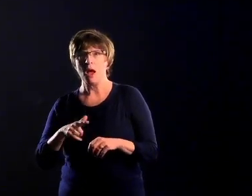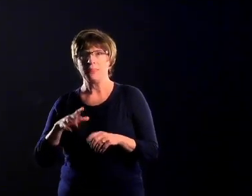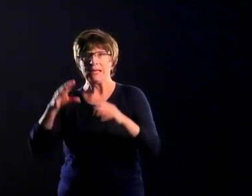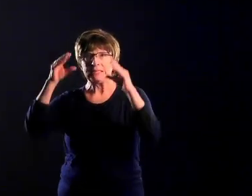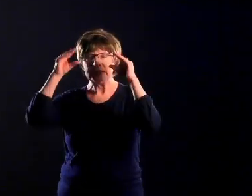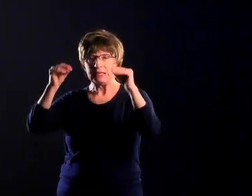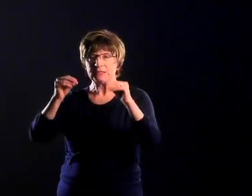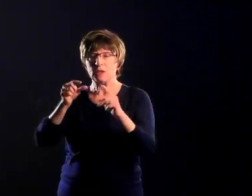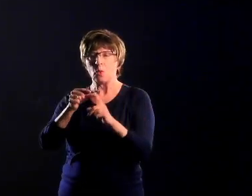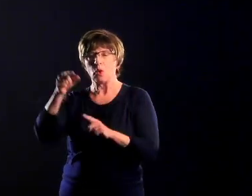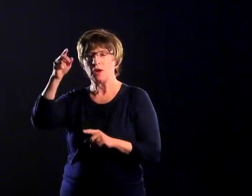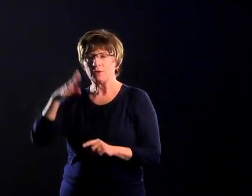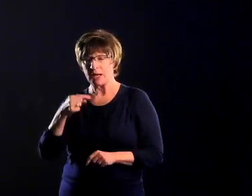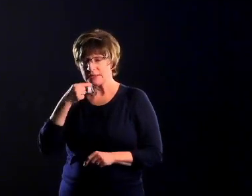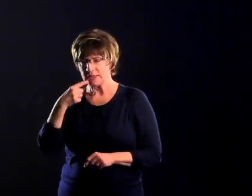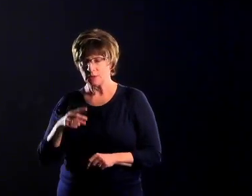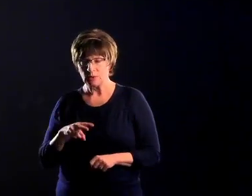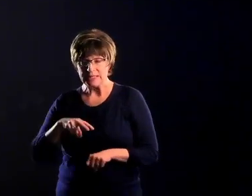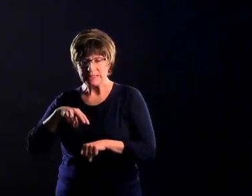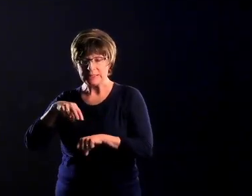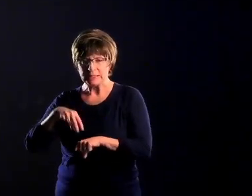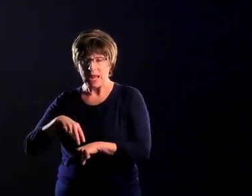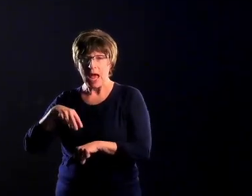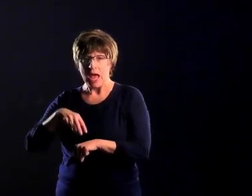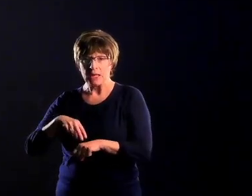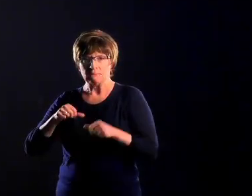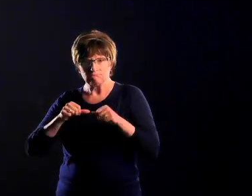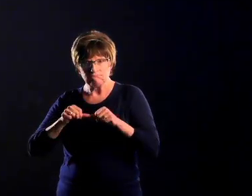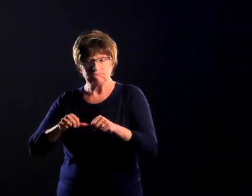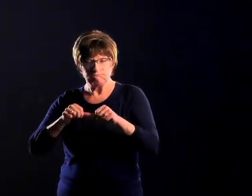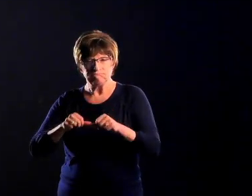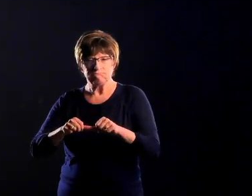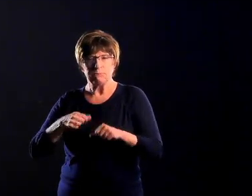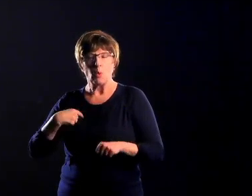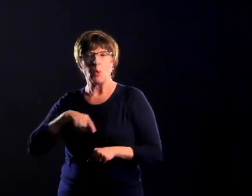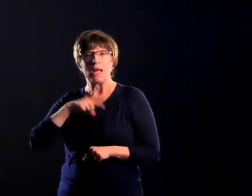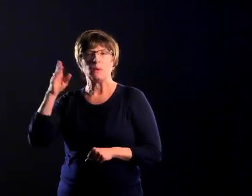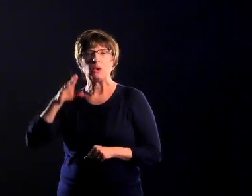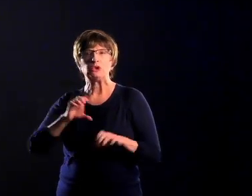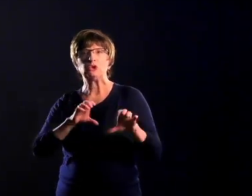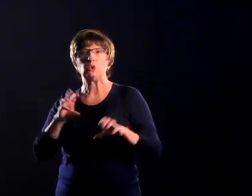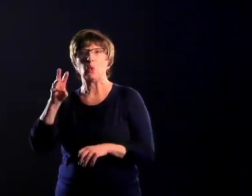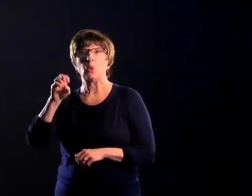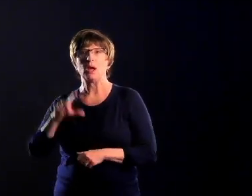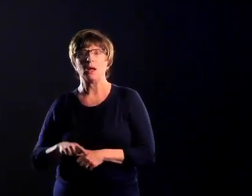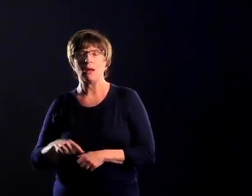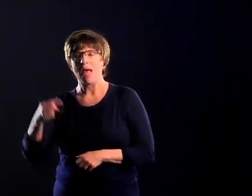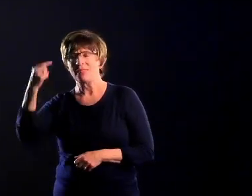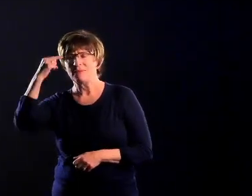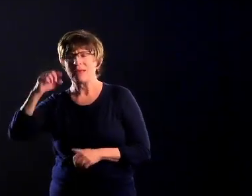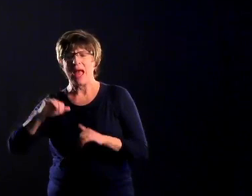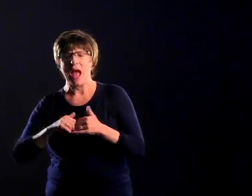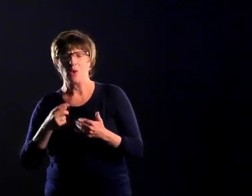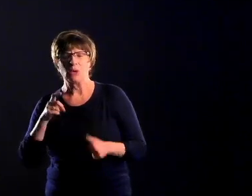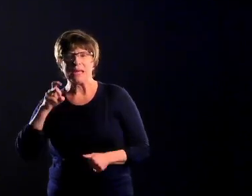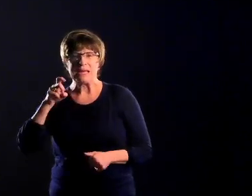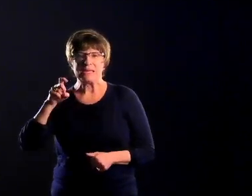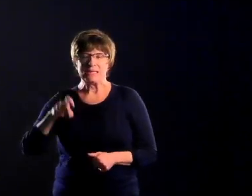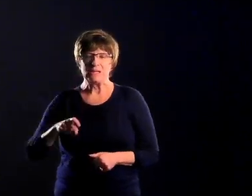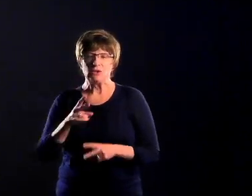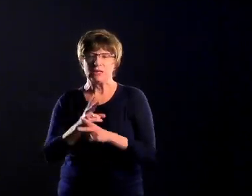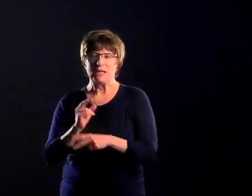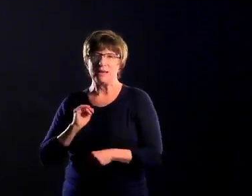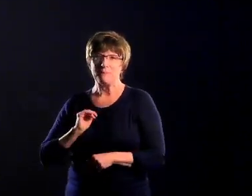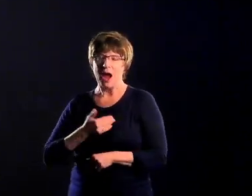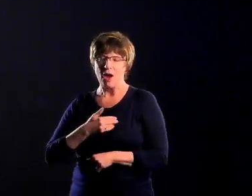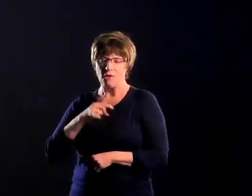lives, because when we stand firm upon it, we will do well. I think about how we need to keep our feet